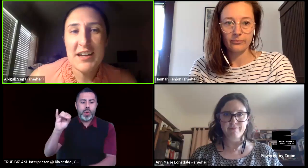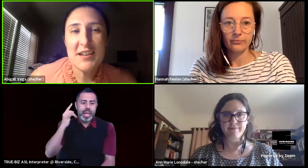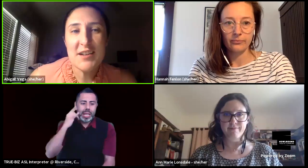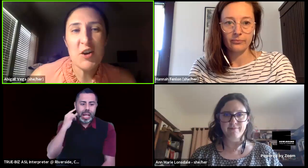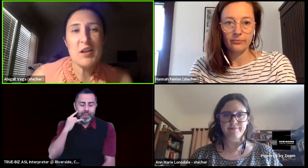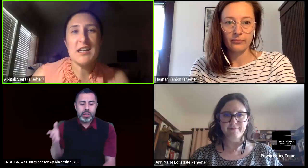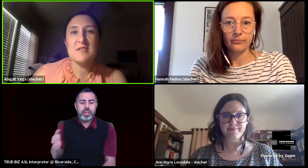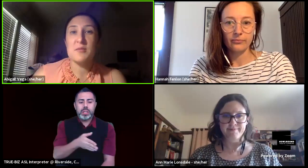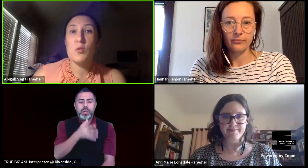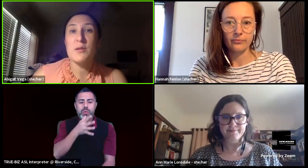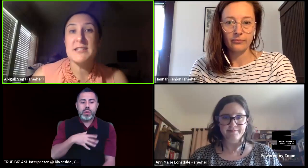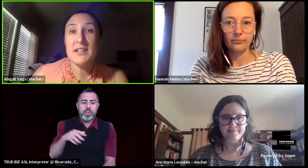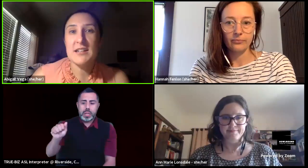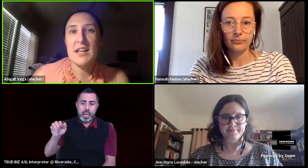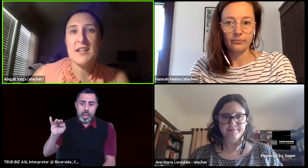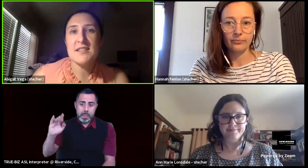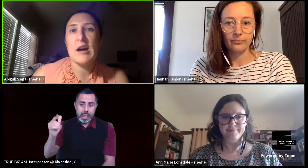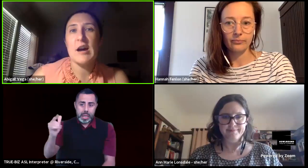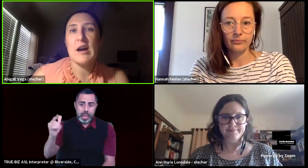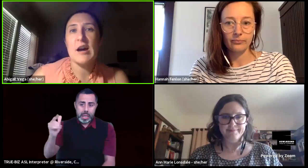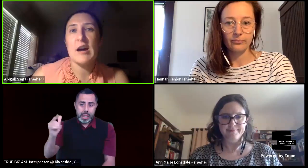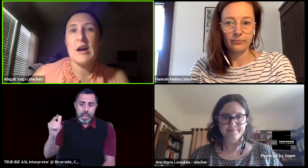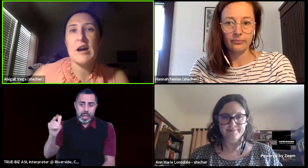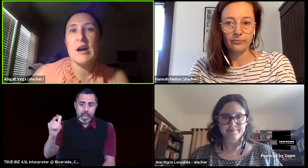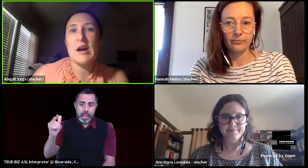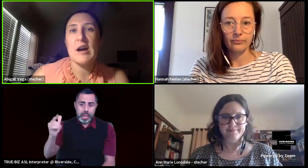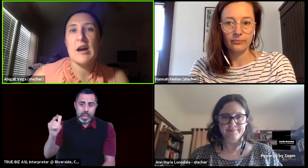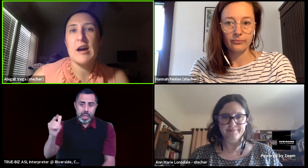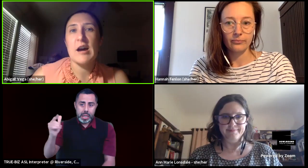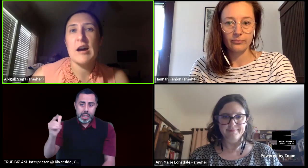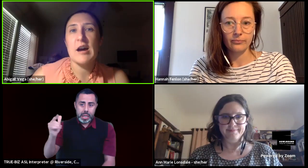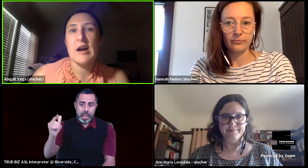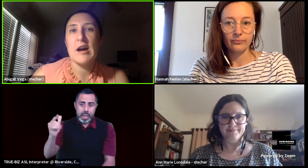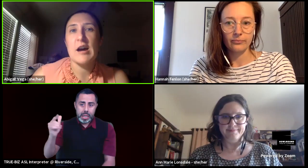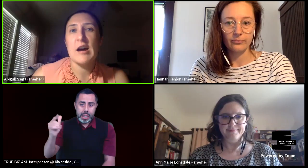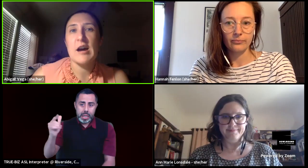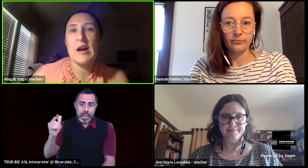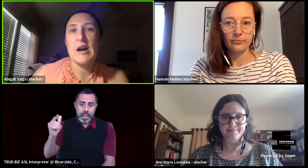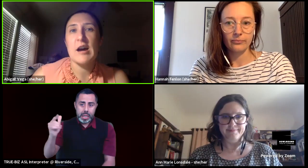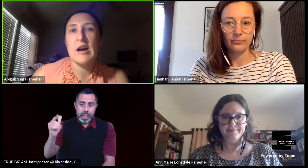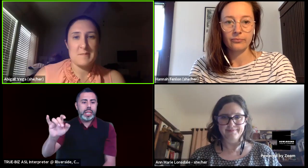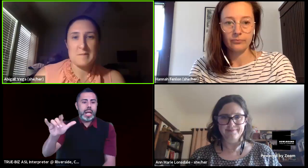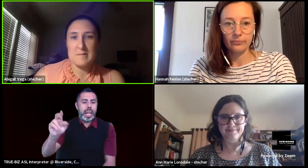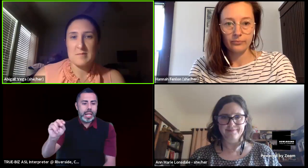Abigail Vega, calling in from Kwawitekan lands, now known as San Antonio, Texas.